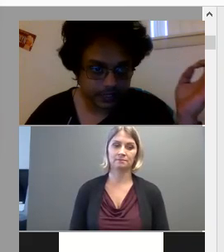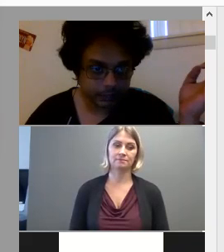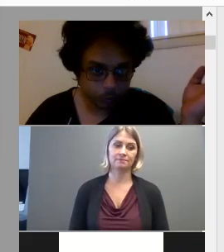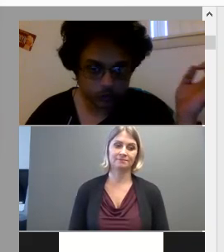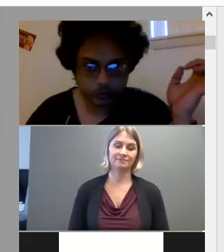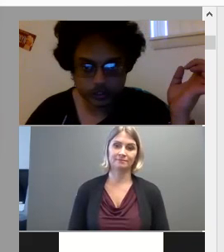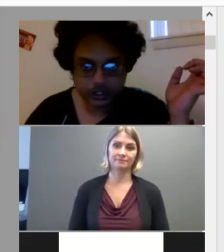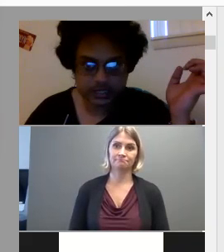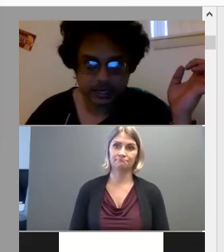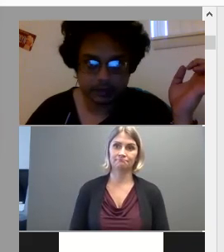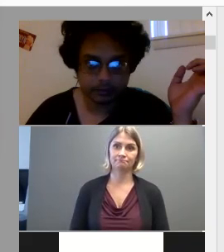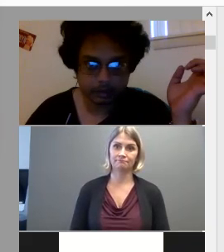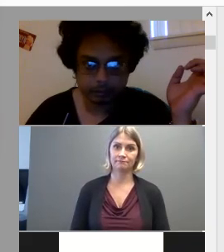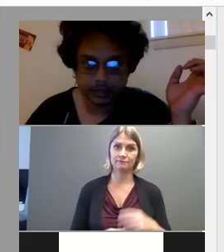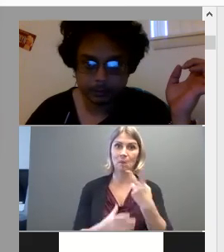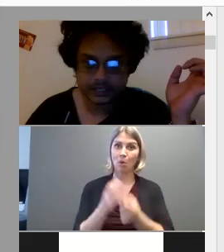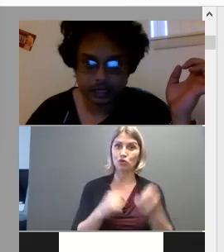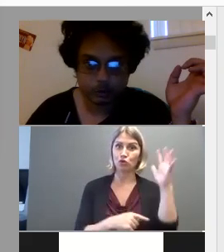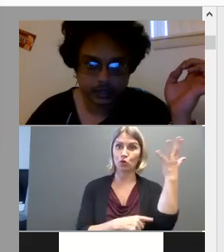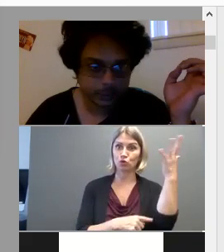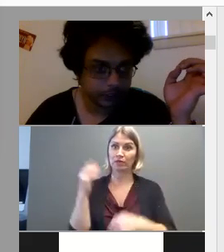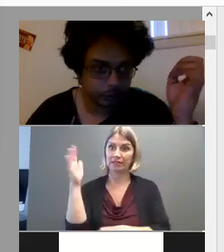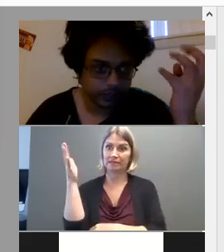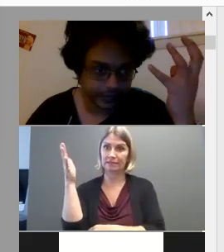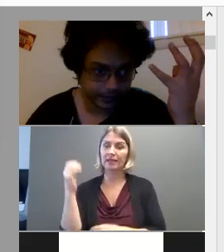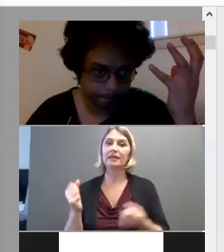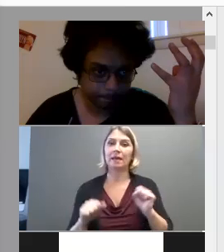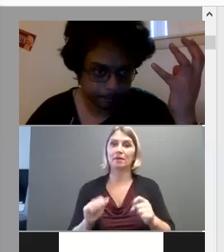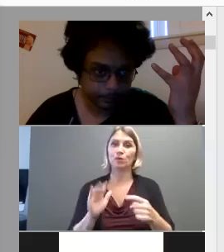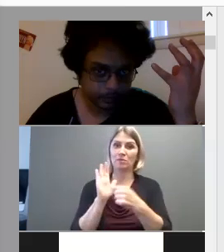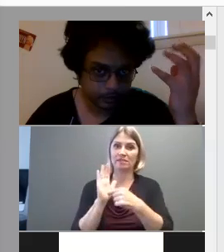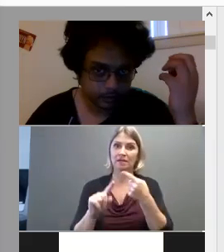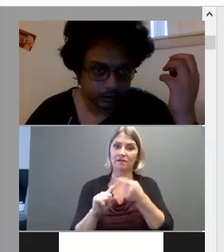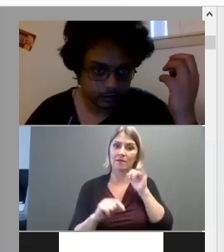Do you understand that both of those trees can be represented using this particular array?